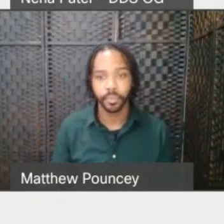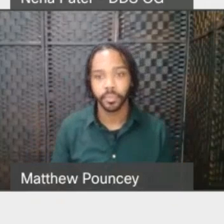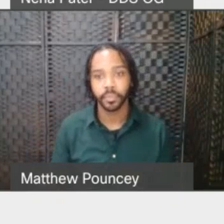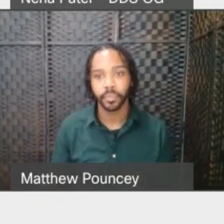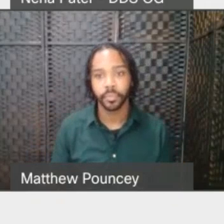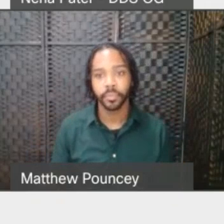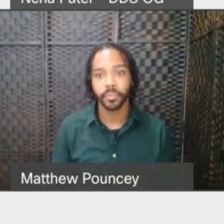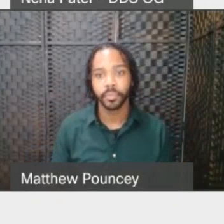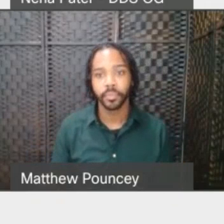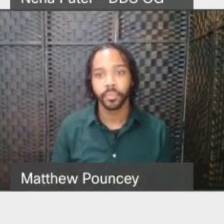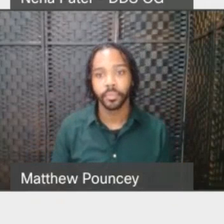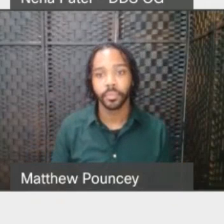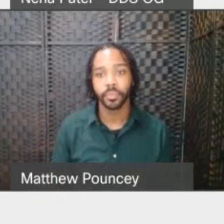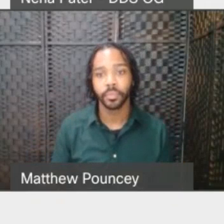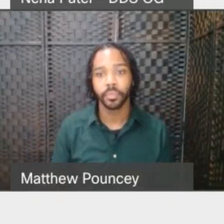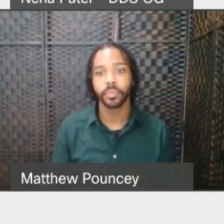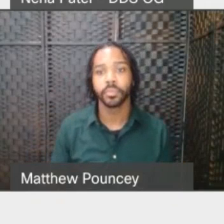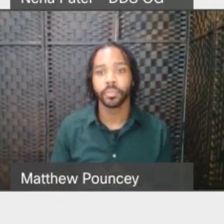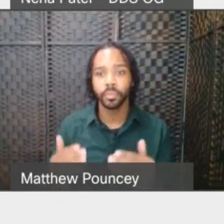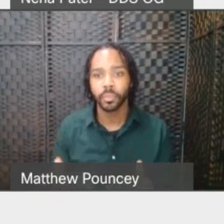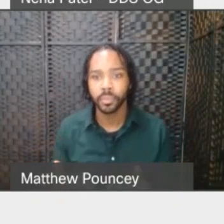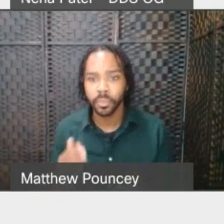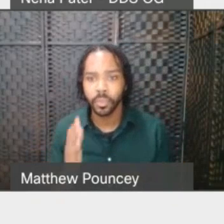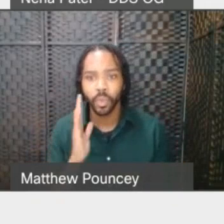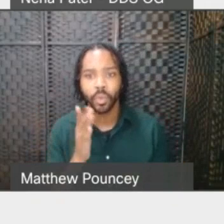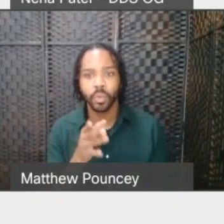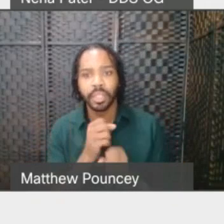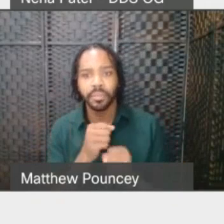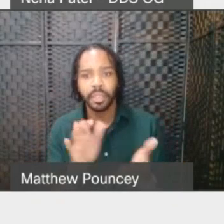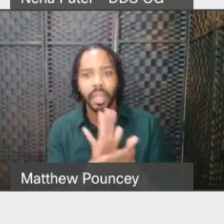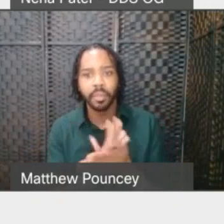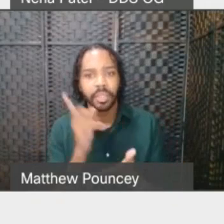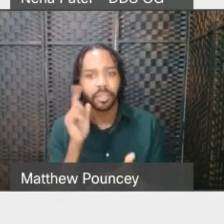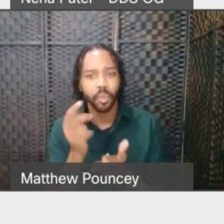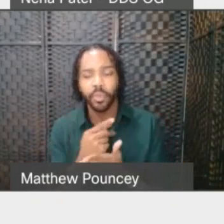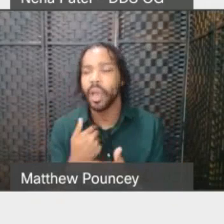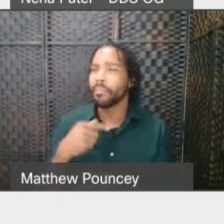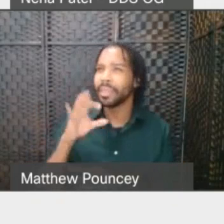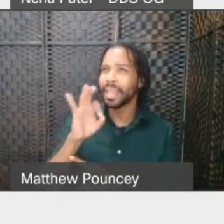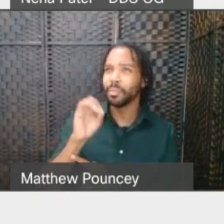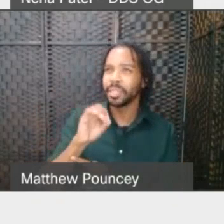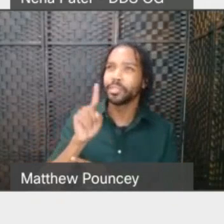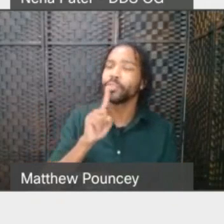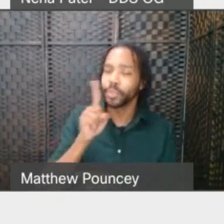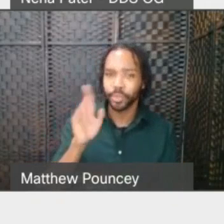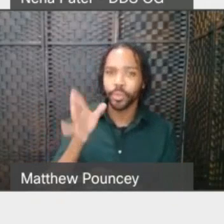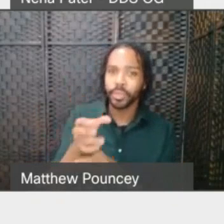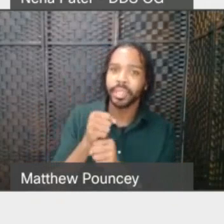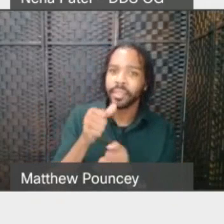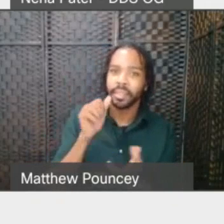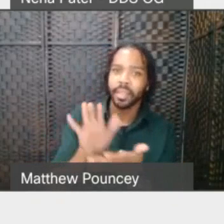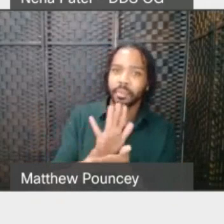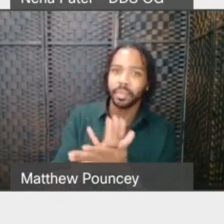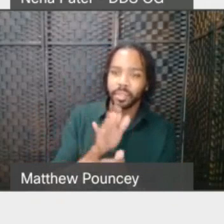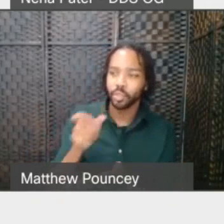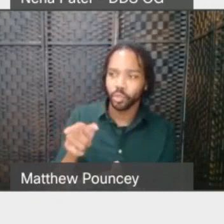Would you receive documentation indicating their request of review? I'm 90% sure that you will receive documentation stating that we have received